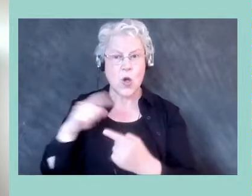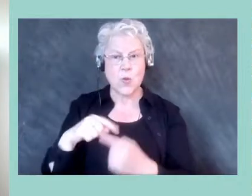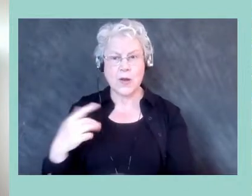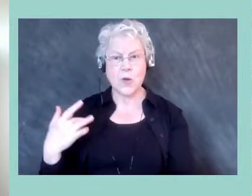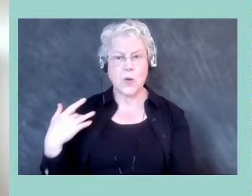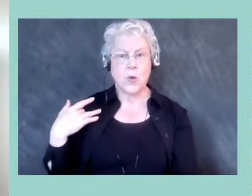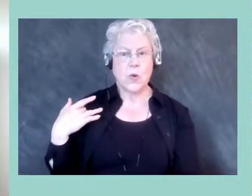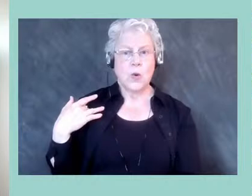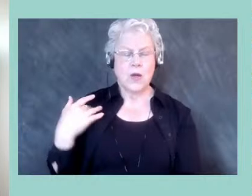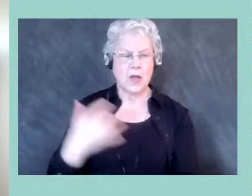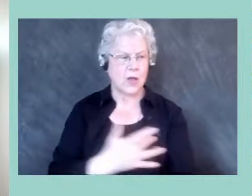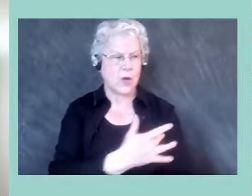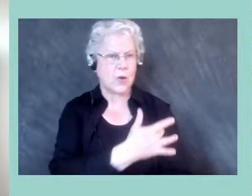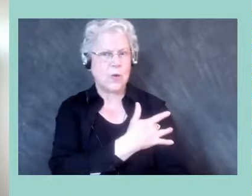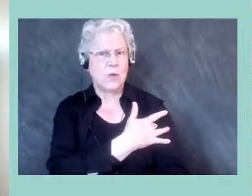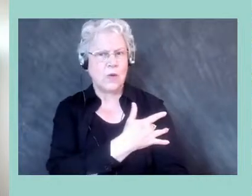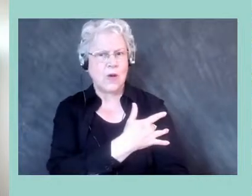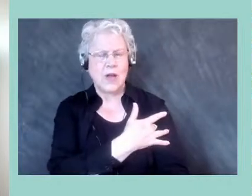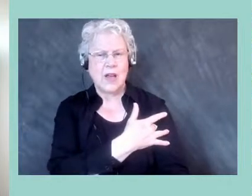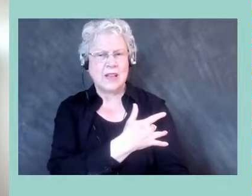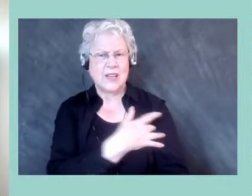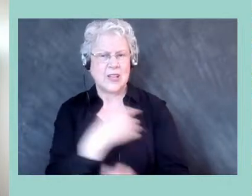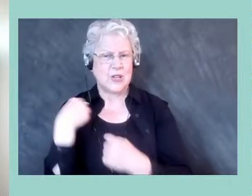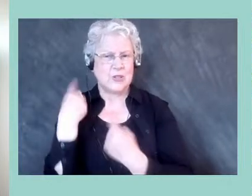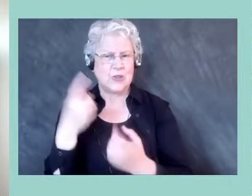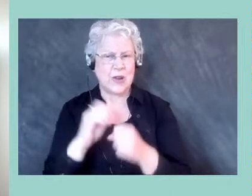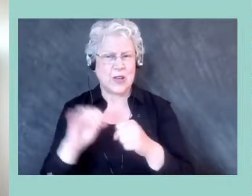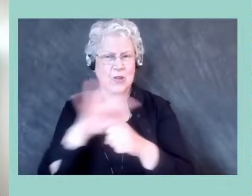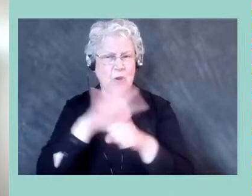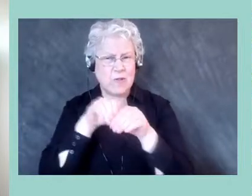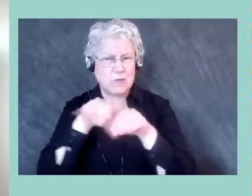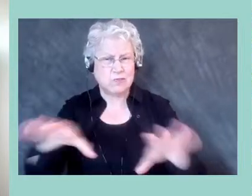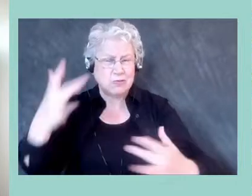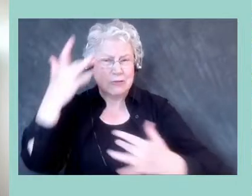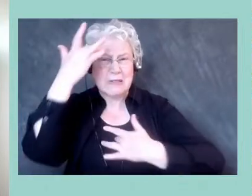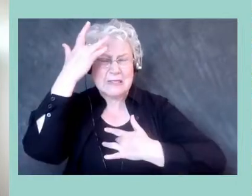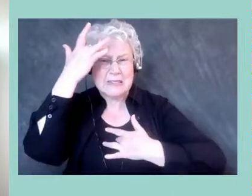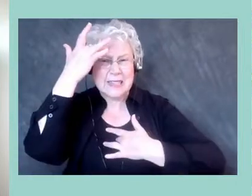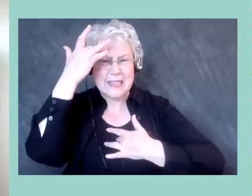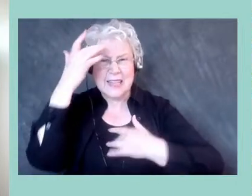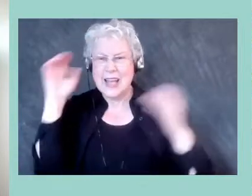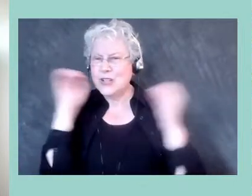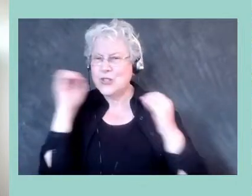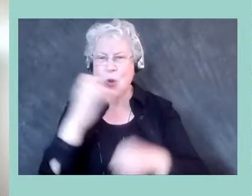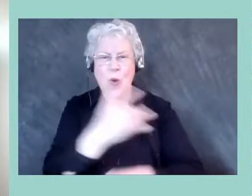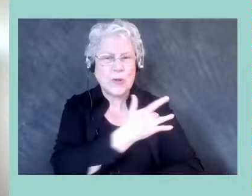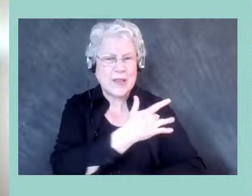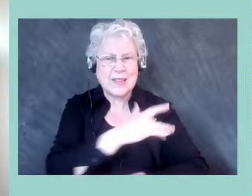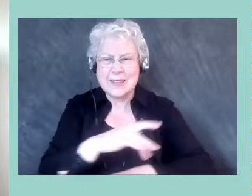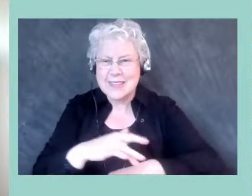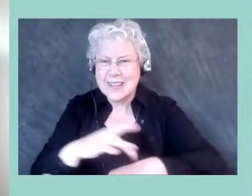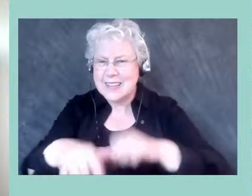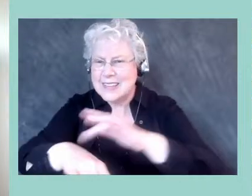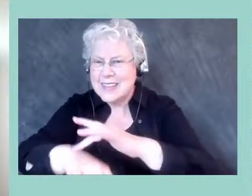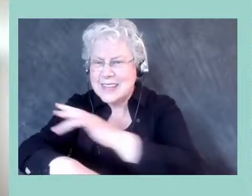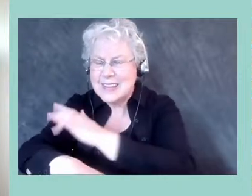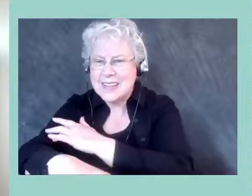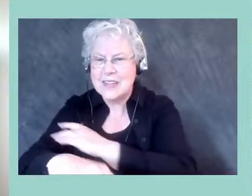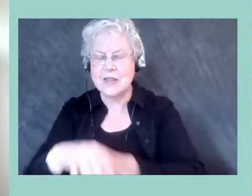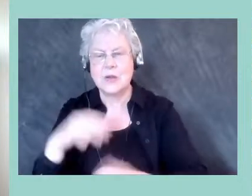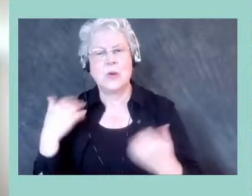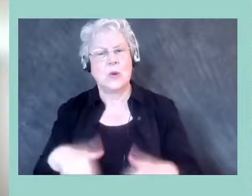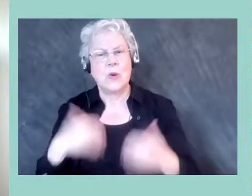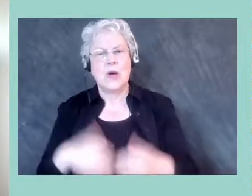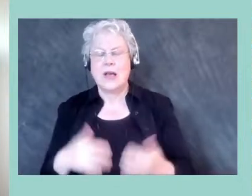have been so deeply deprived of in this pandemic, is living proof of that. And